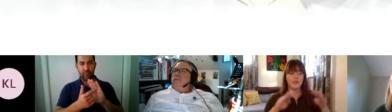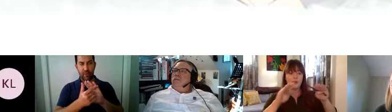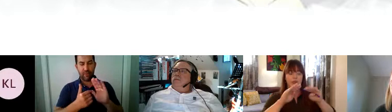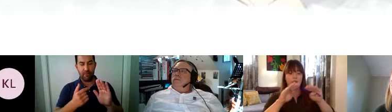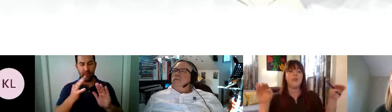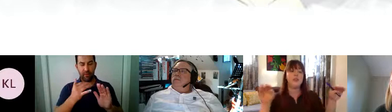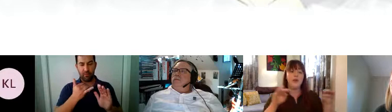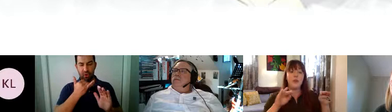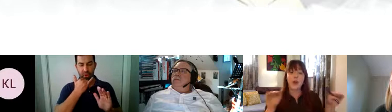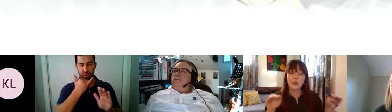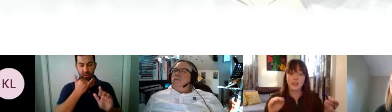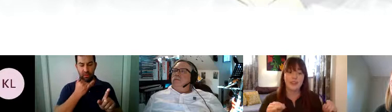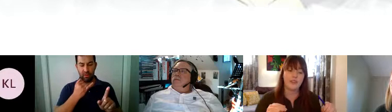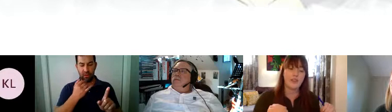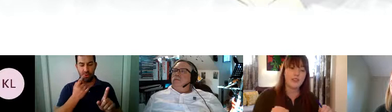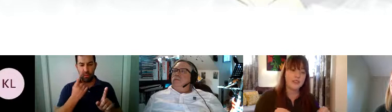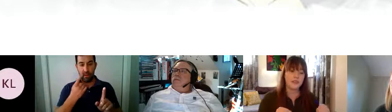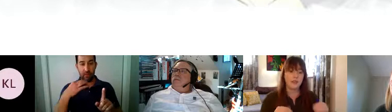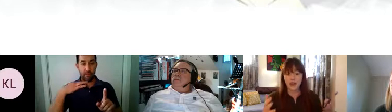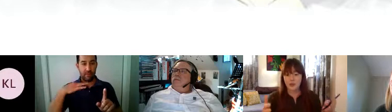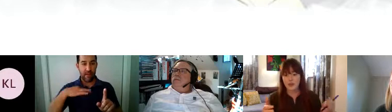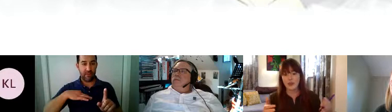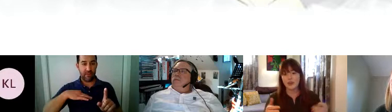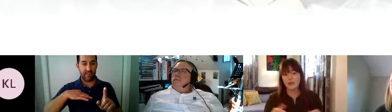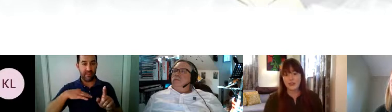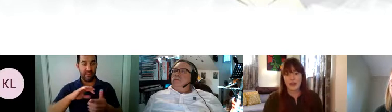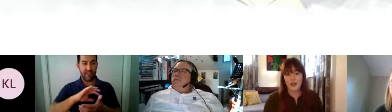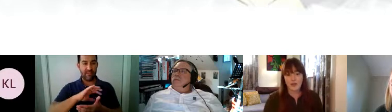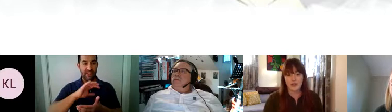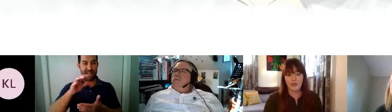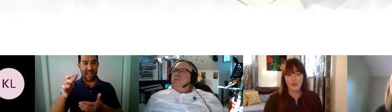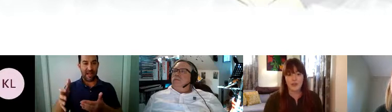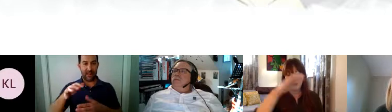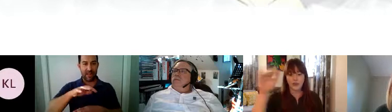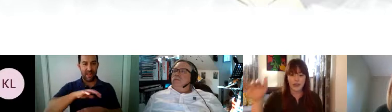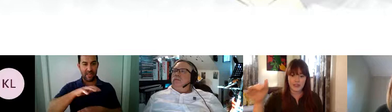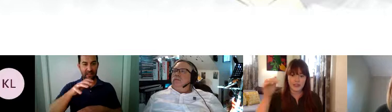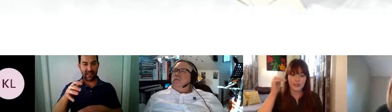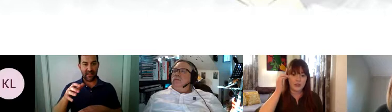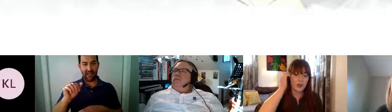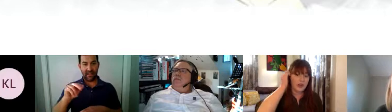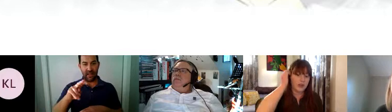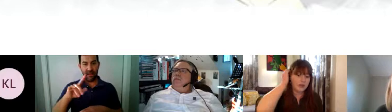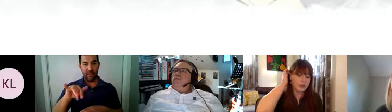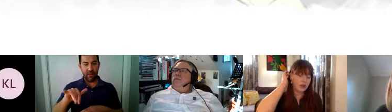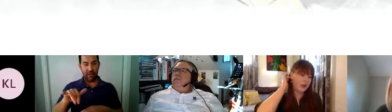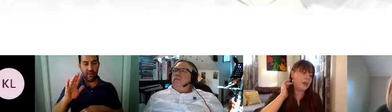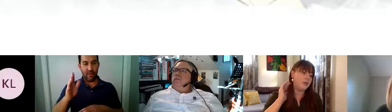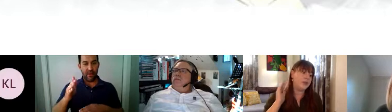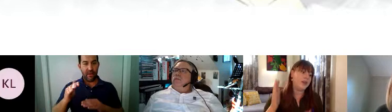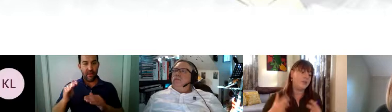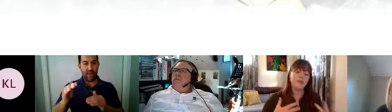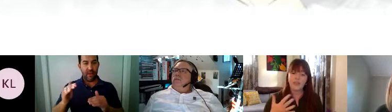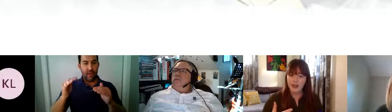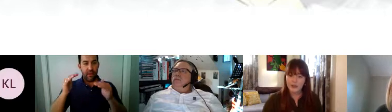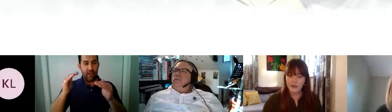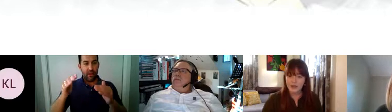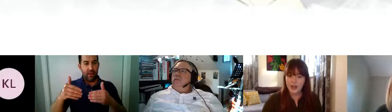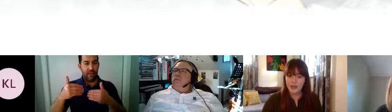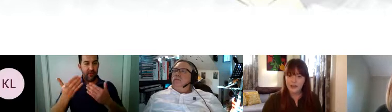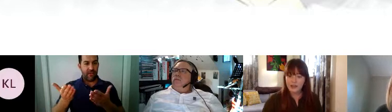that one of the benefits of this canopy that's going to be increased will kind